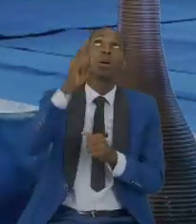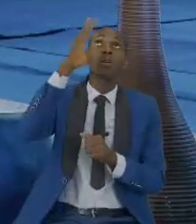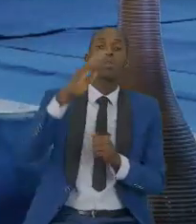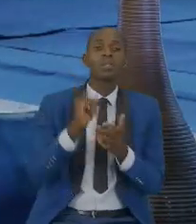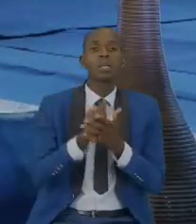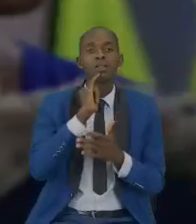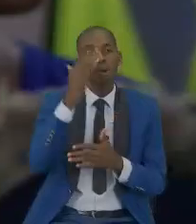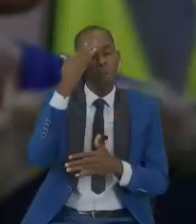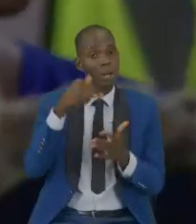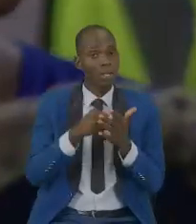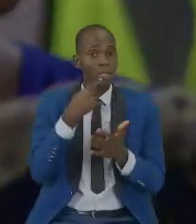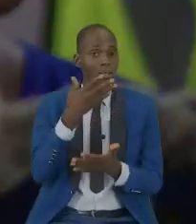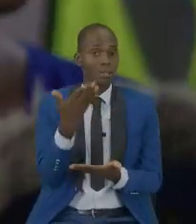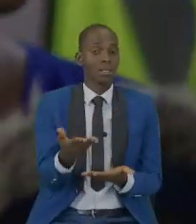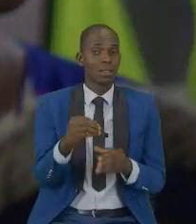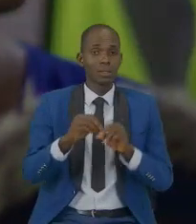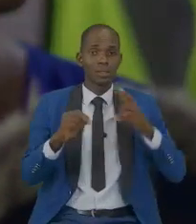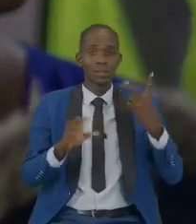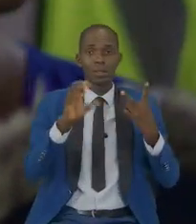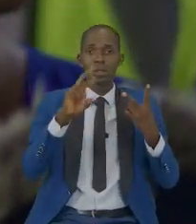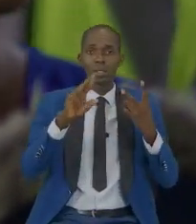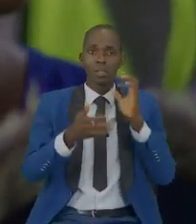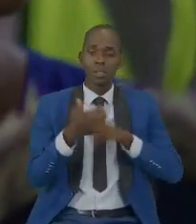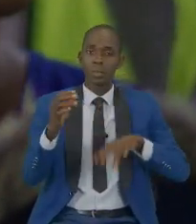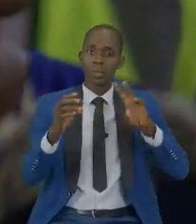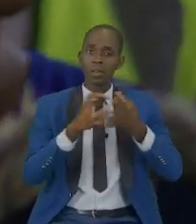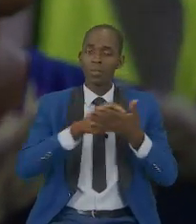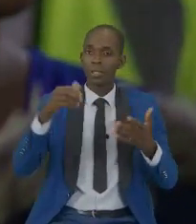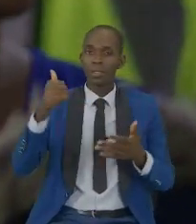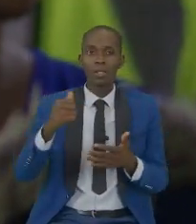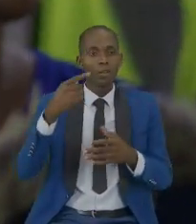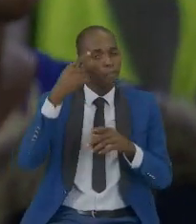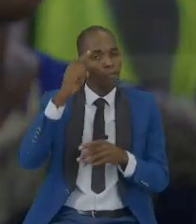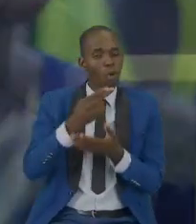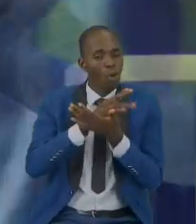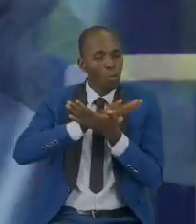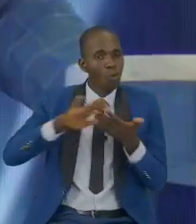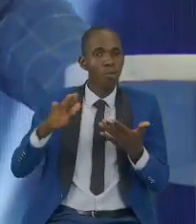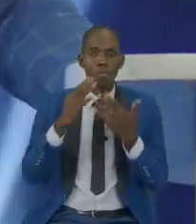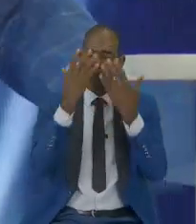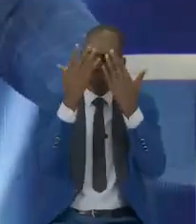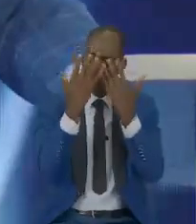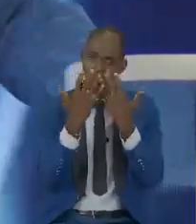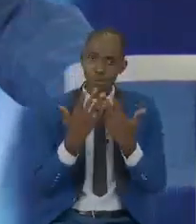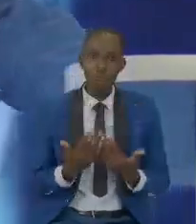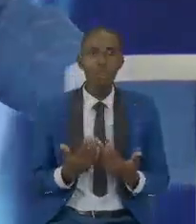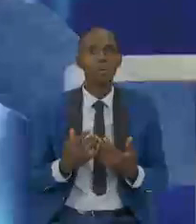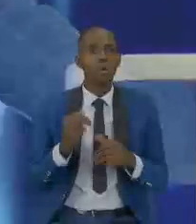godly sorrow worketh repentance to salvation, not to be